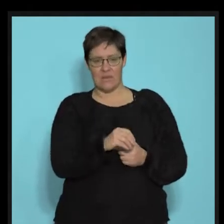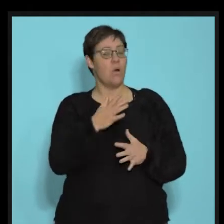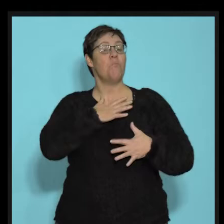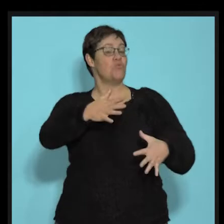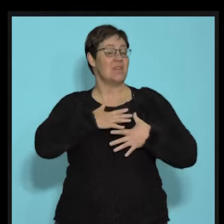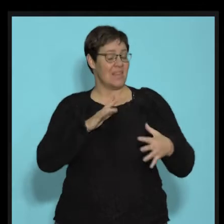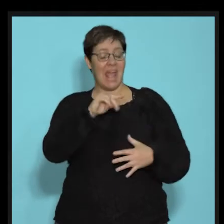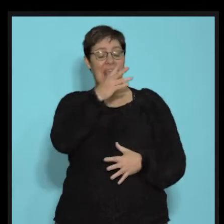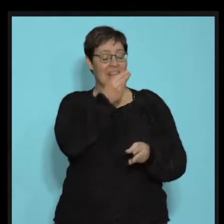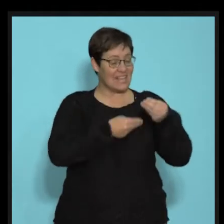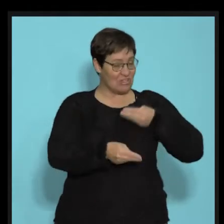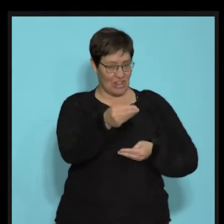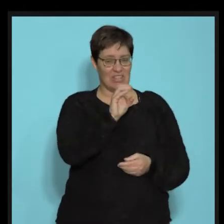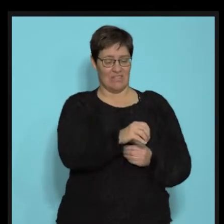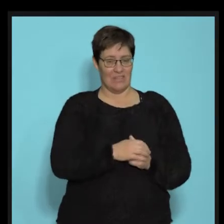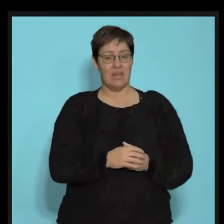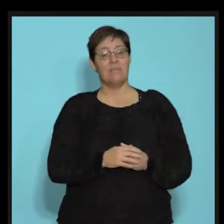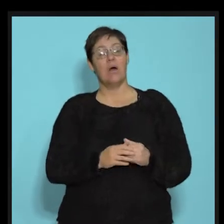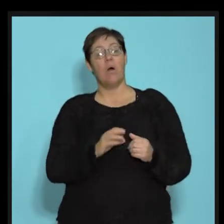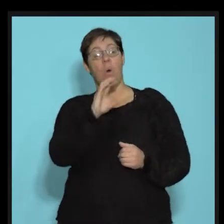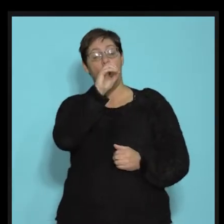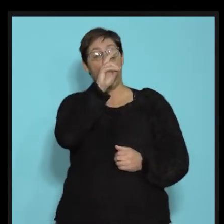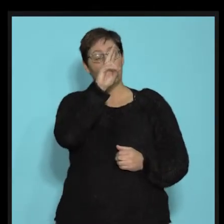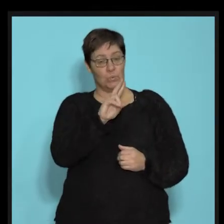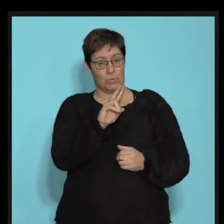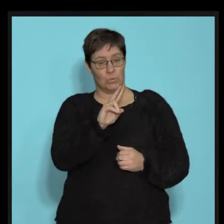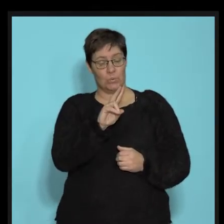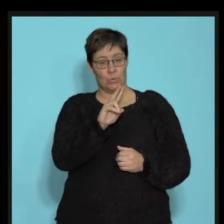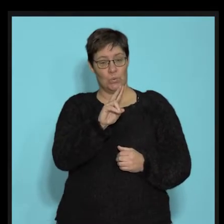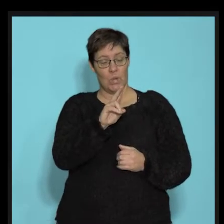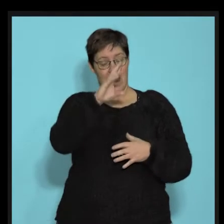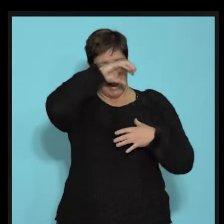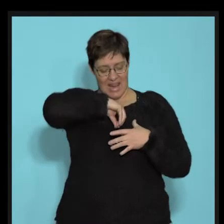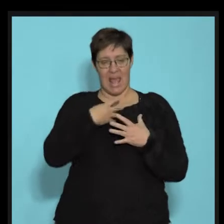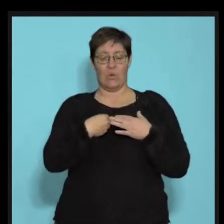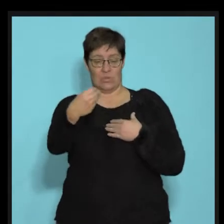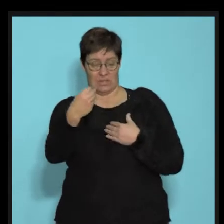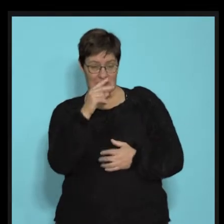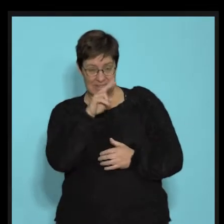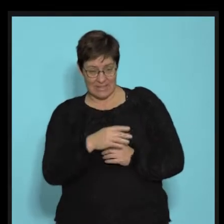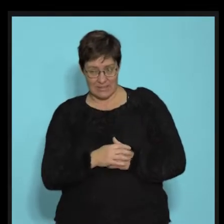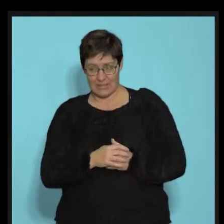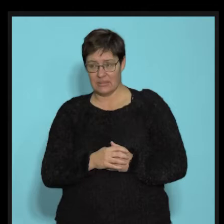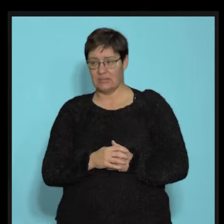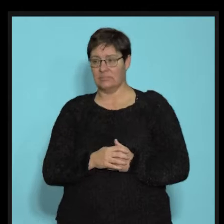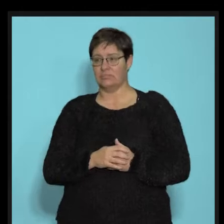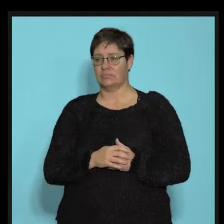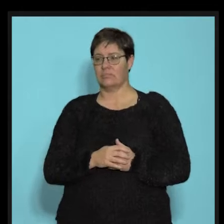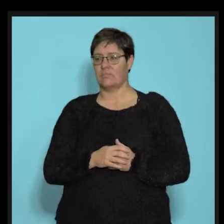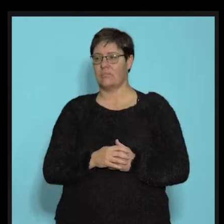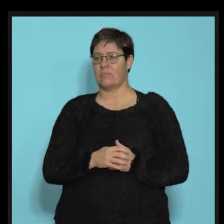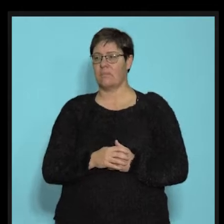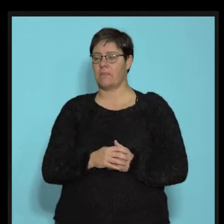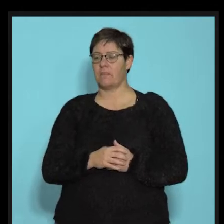breathing. Plants need to get oxygen into and out of the cell. Now, if I go over and look here, this is the